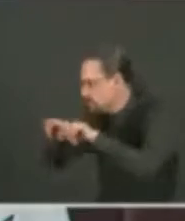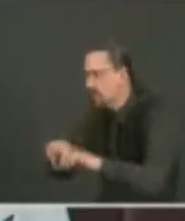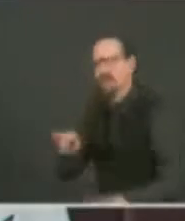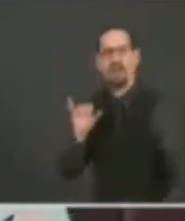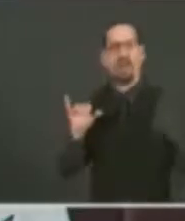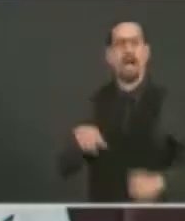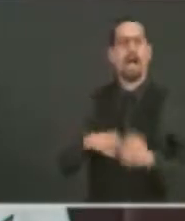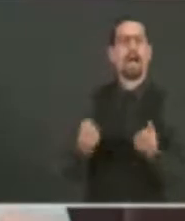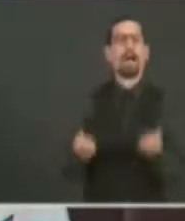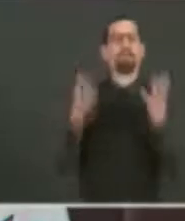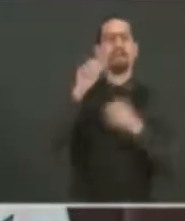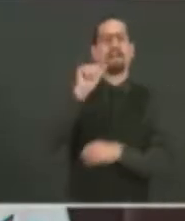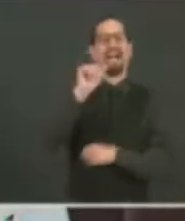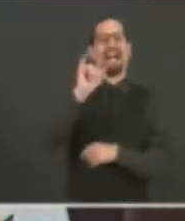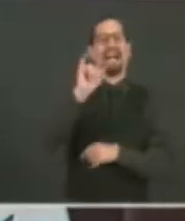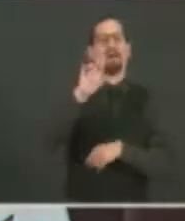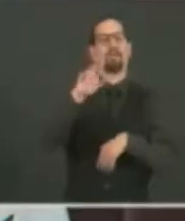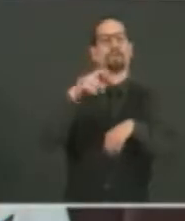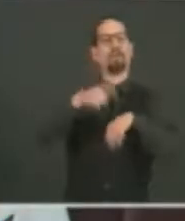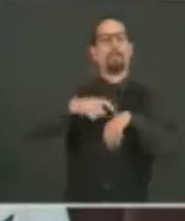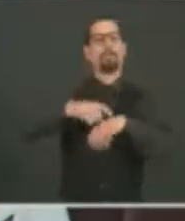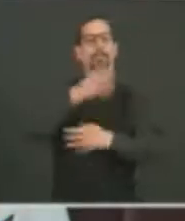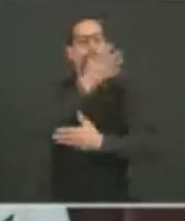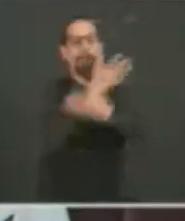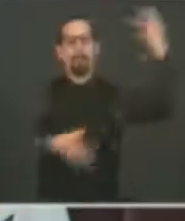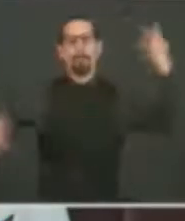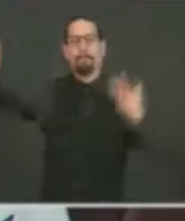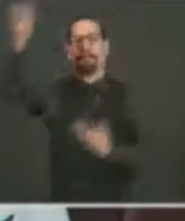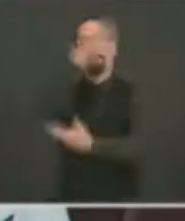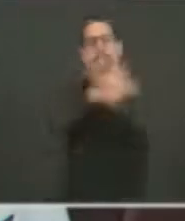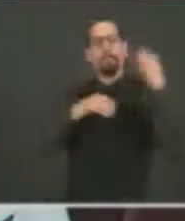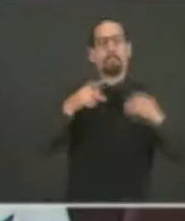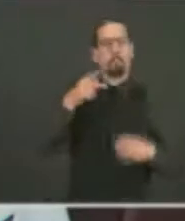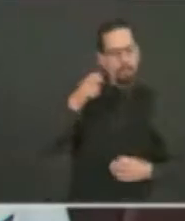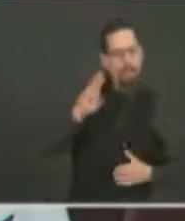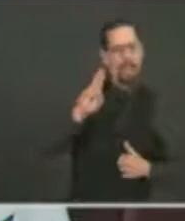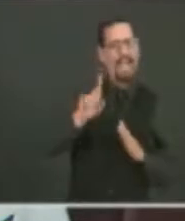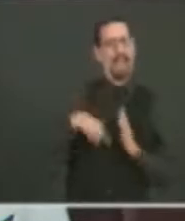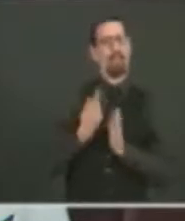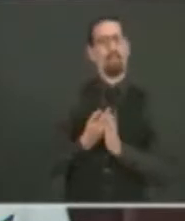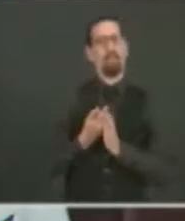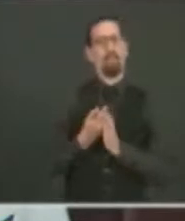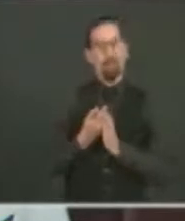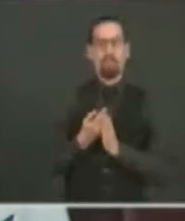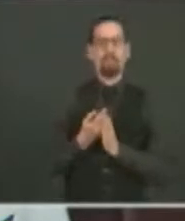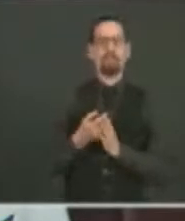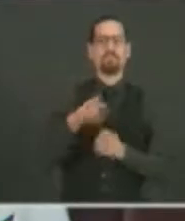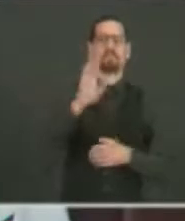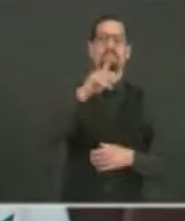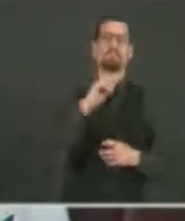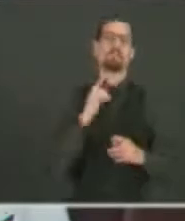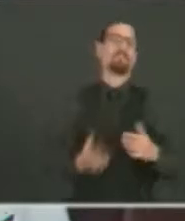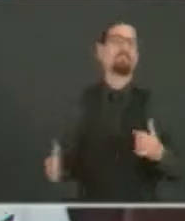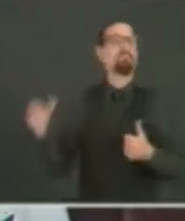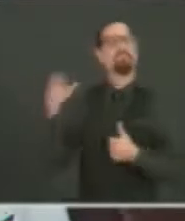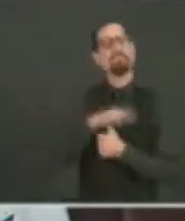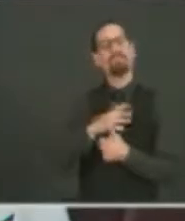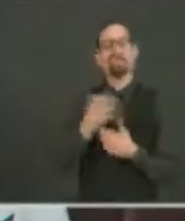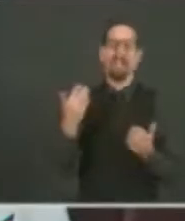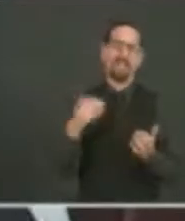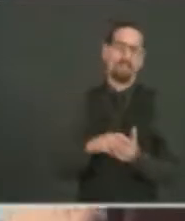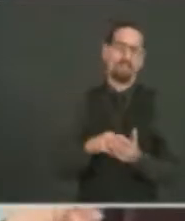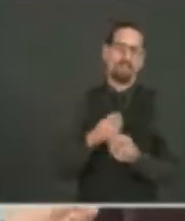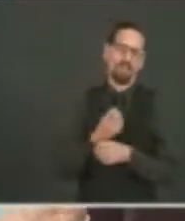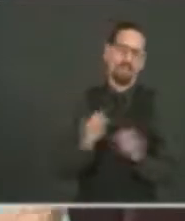classroom. So the point of it is, we want you to be safe. You deserve to be safe. You need to be safe. There